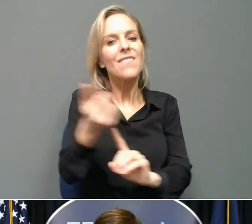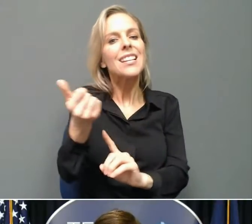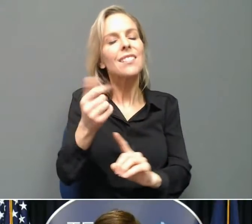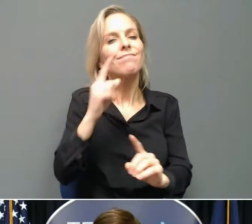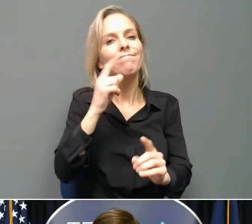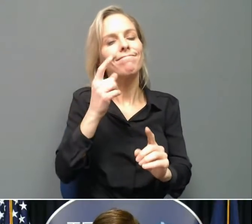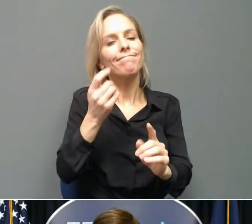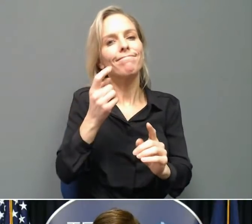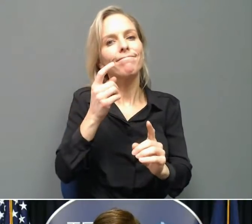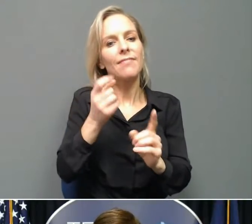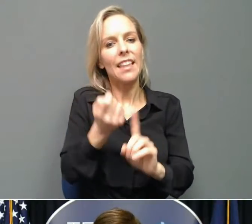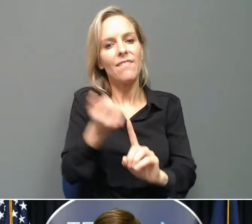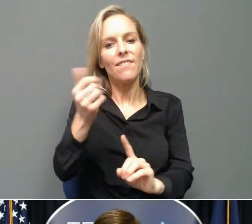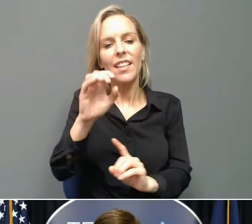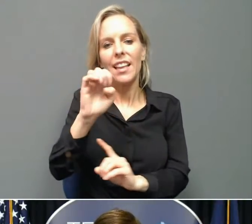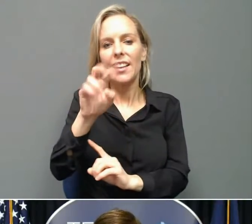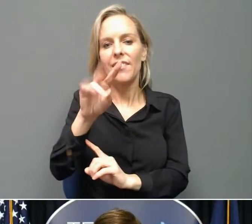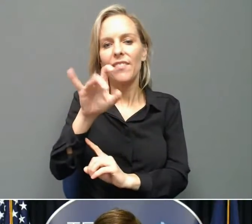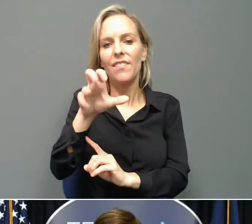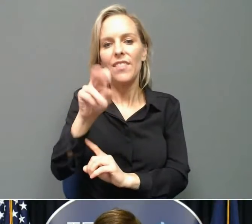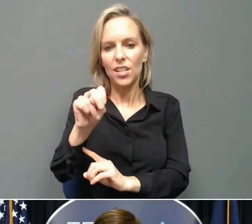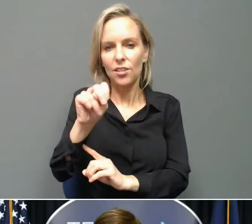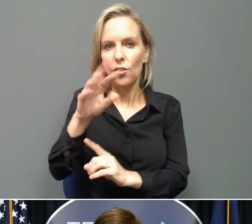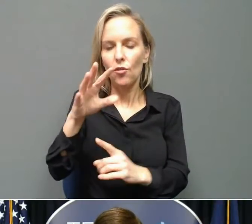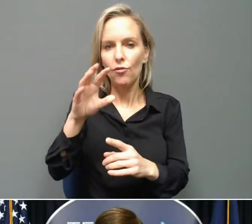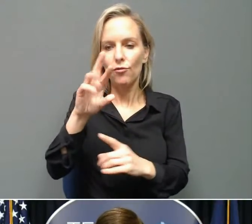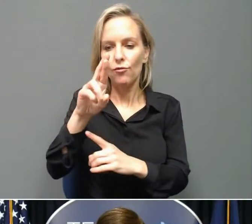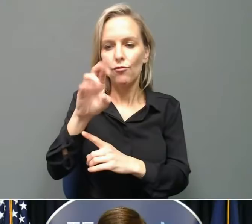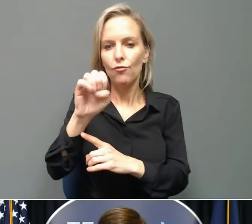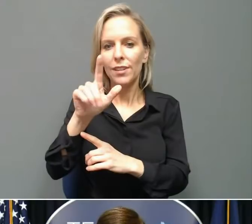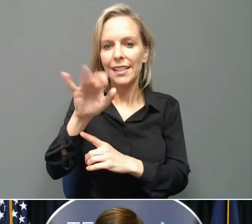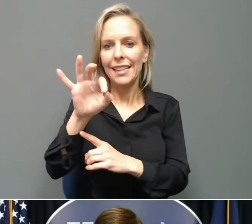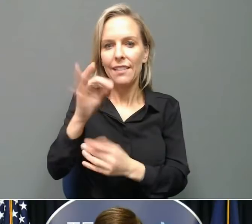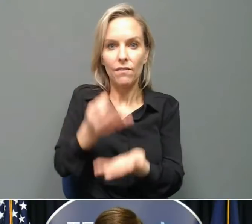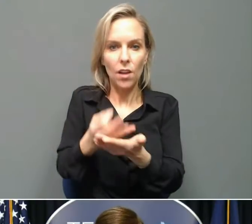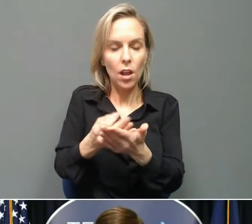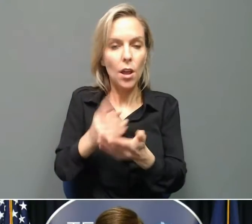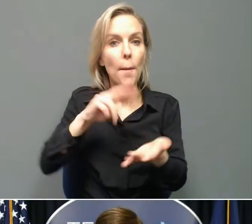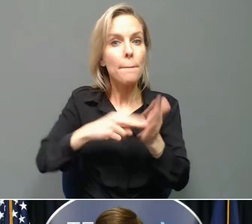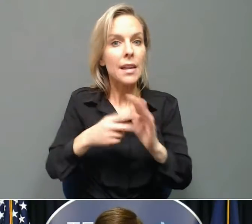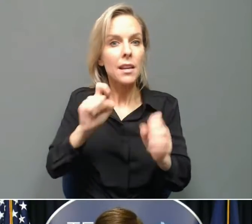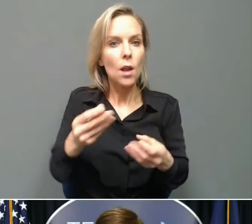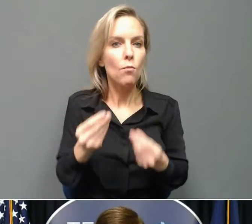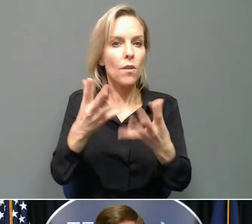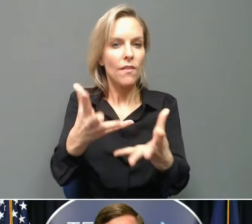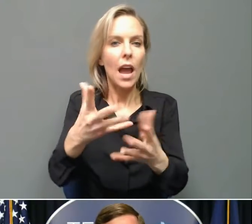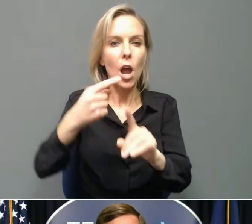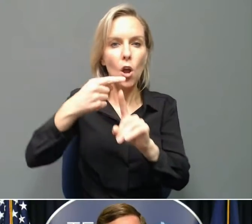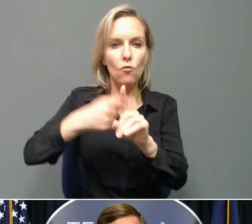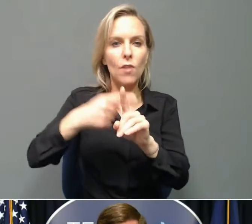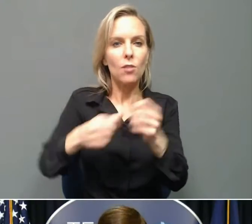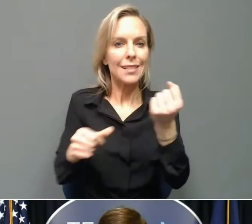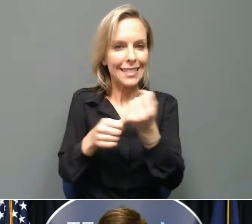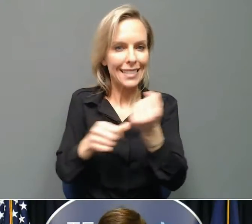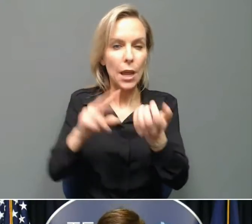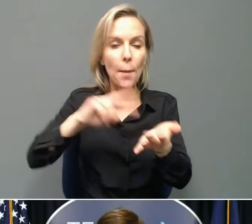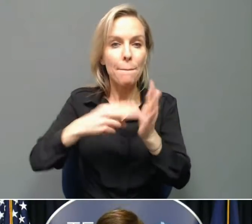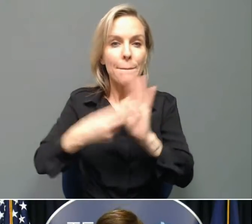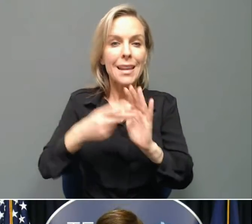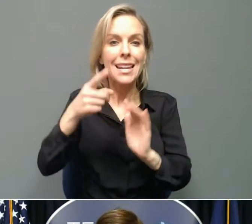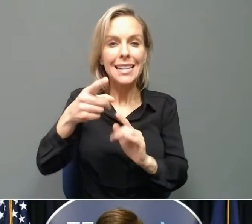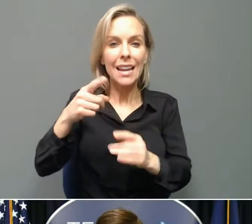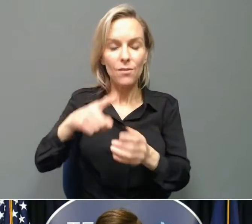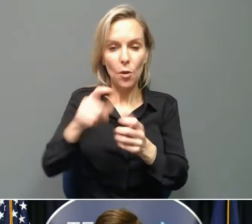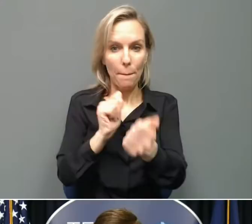came to Kentucky that offers rental assistance, 100% of past due rent dating back to April